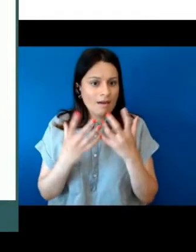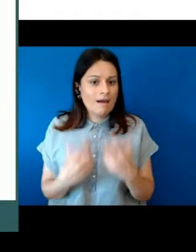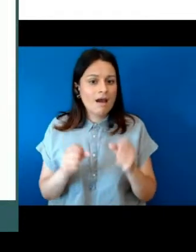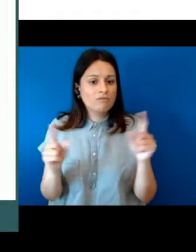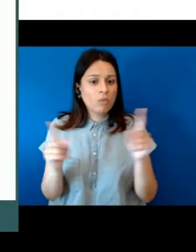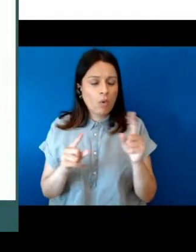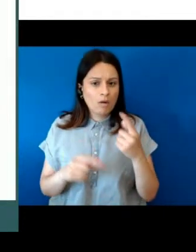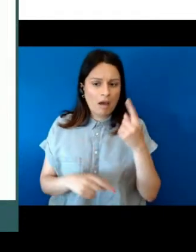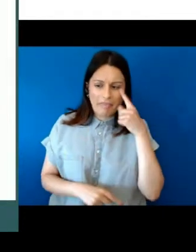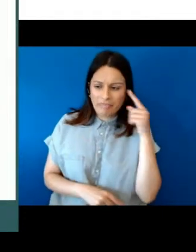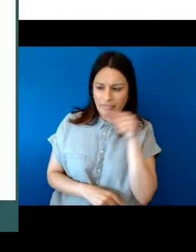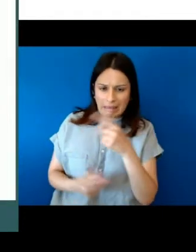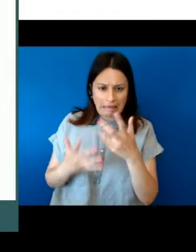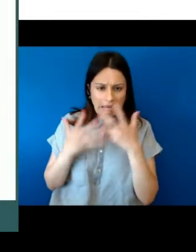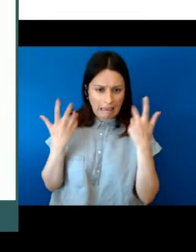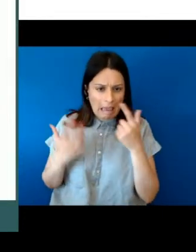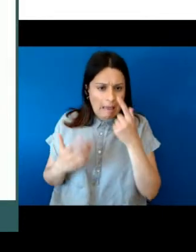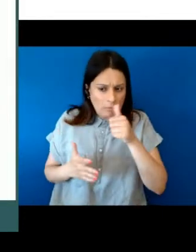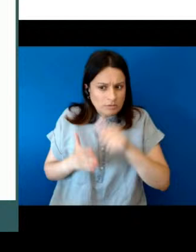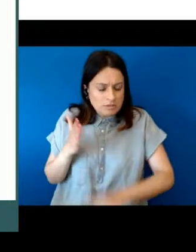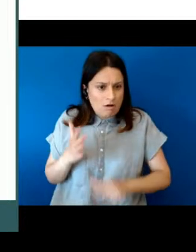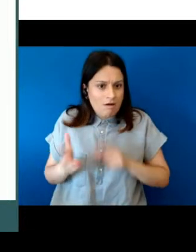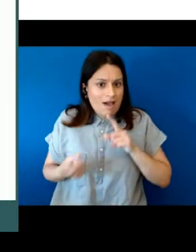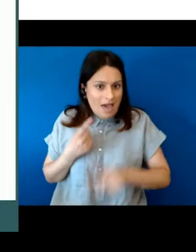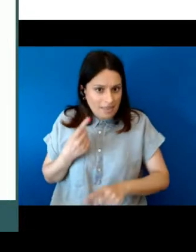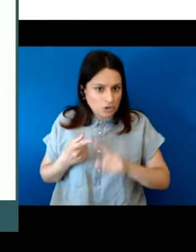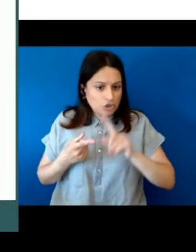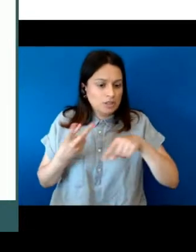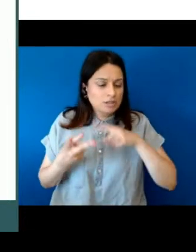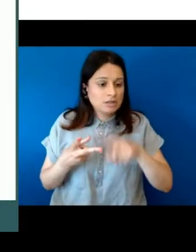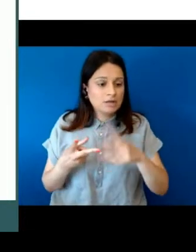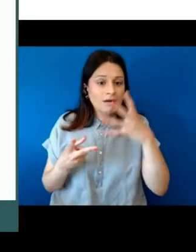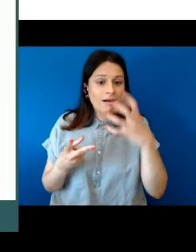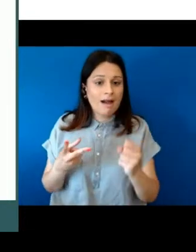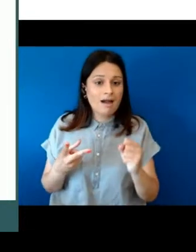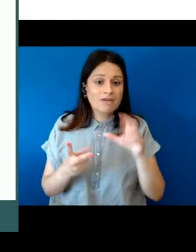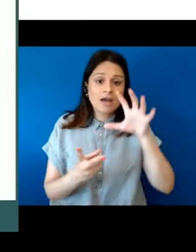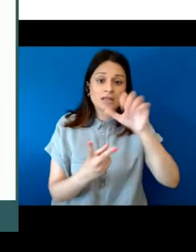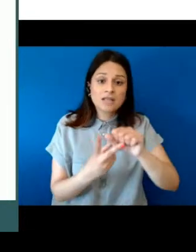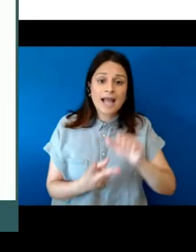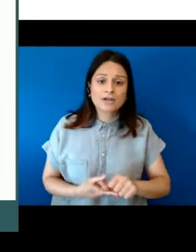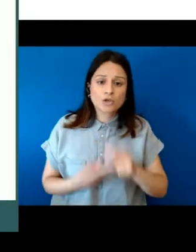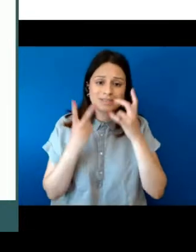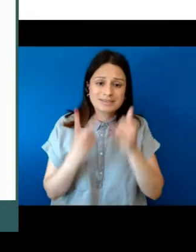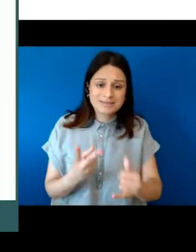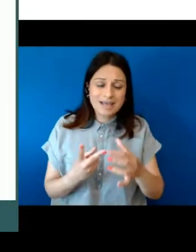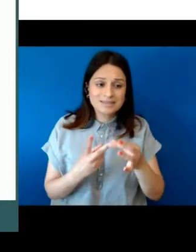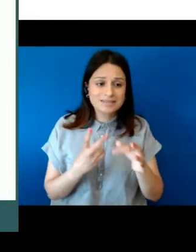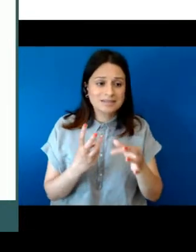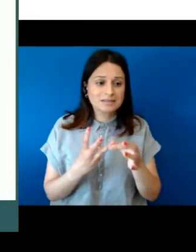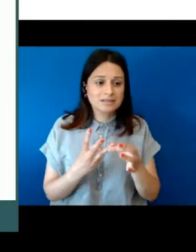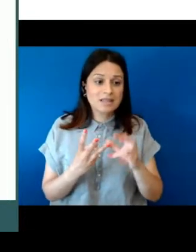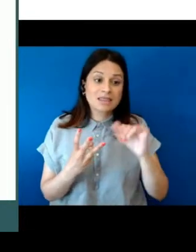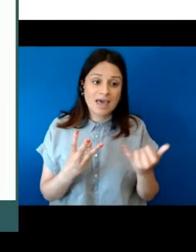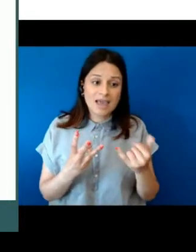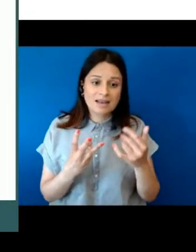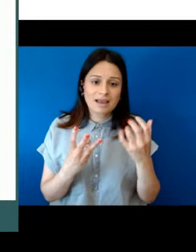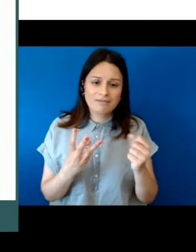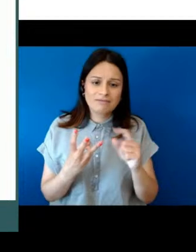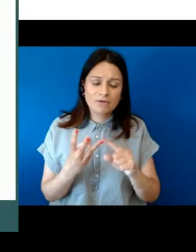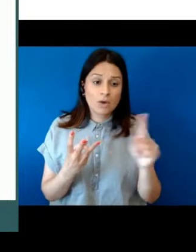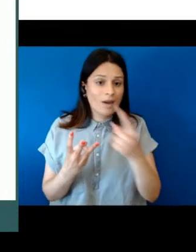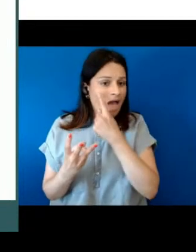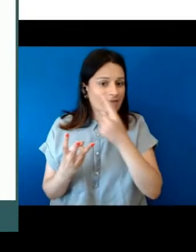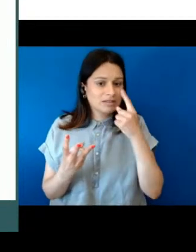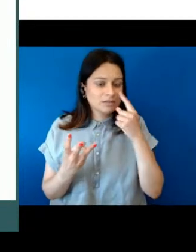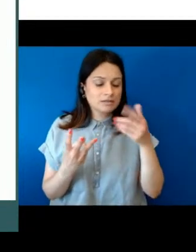might have a diagnostic test, and then you've got that evidence as well that